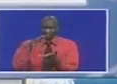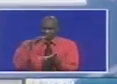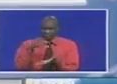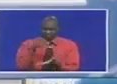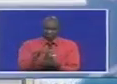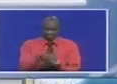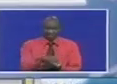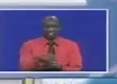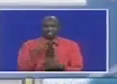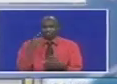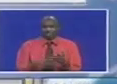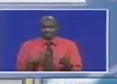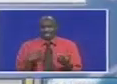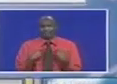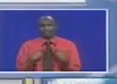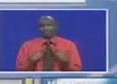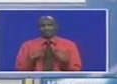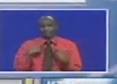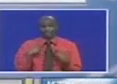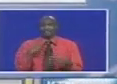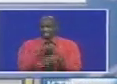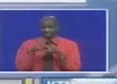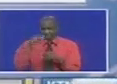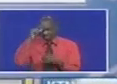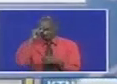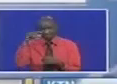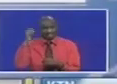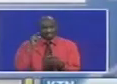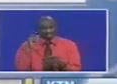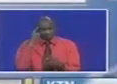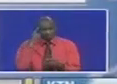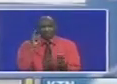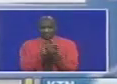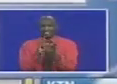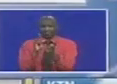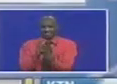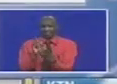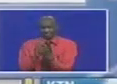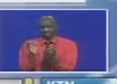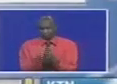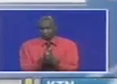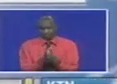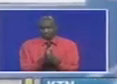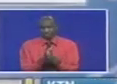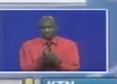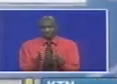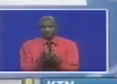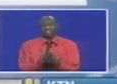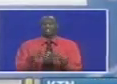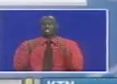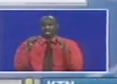And series of meetings were held with the national government. I remember a couple of meetings we held under the chair